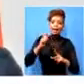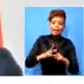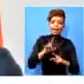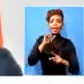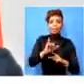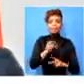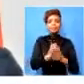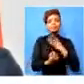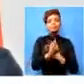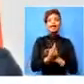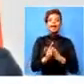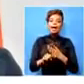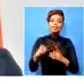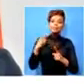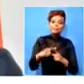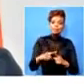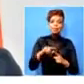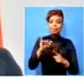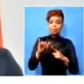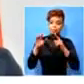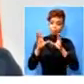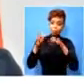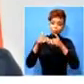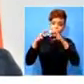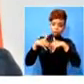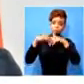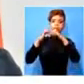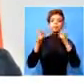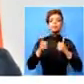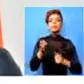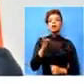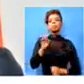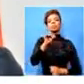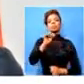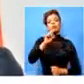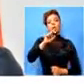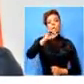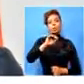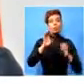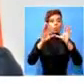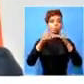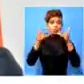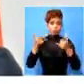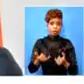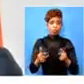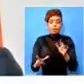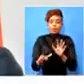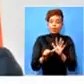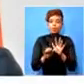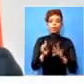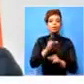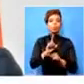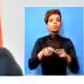time that the commission was implemented. What is very important is that we do not achieve victories